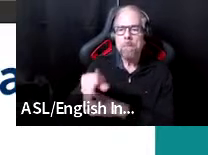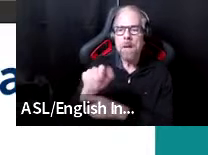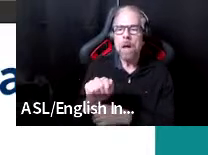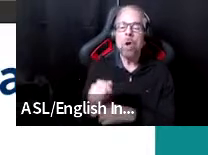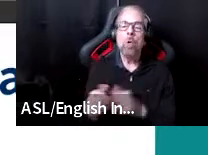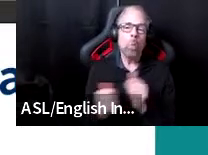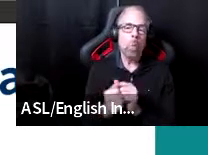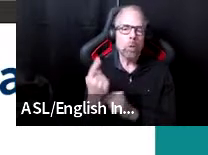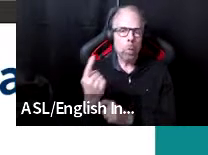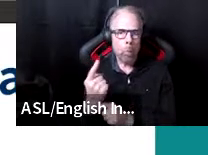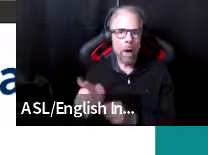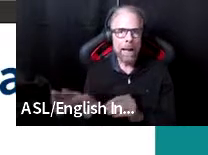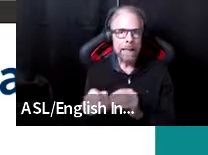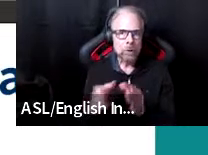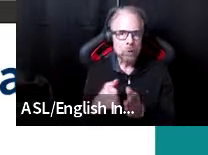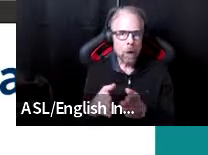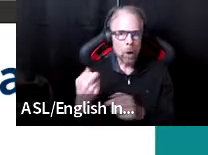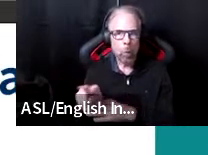aux